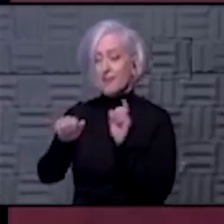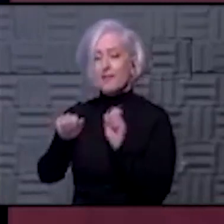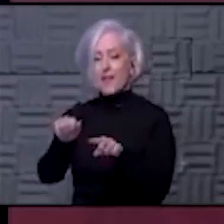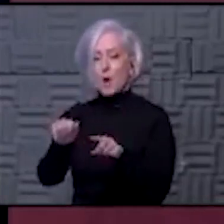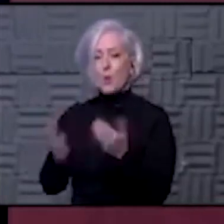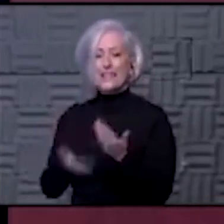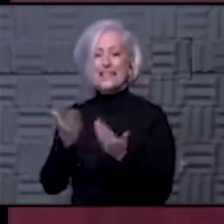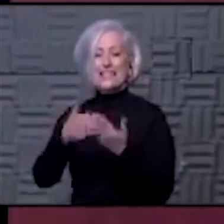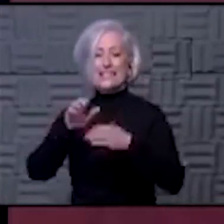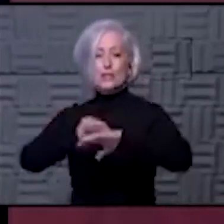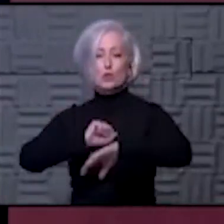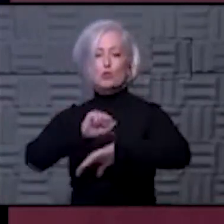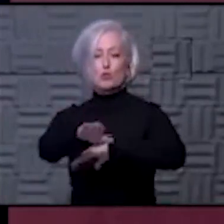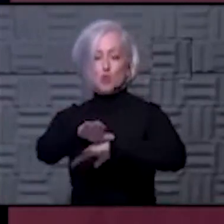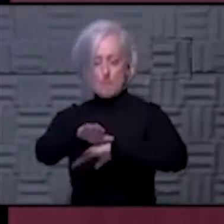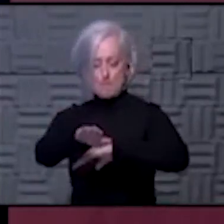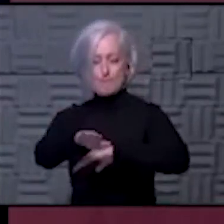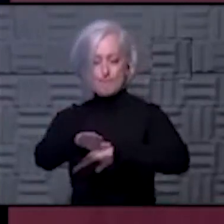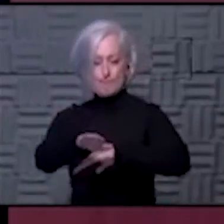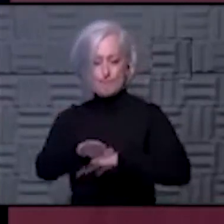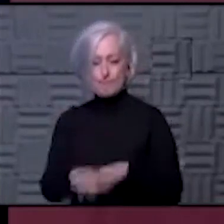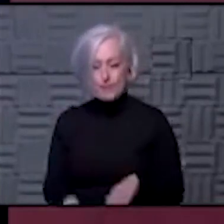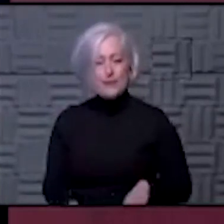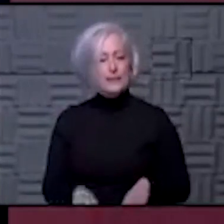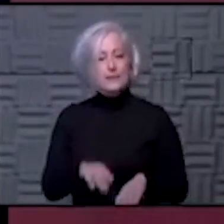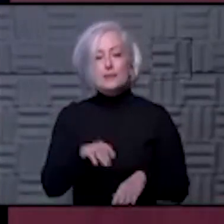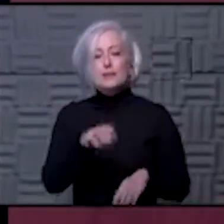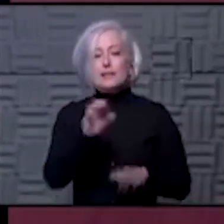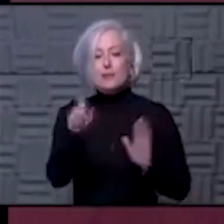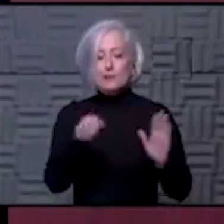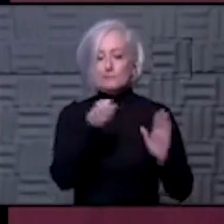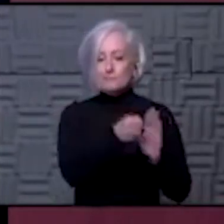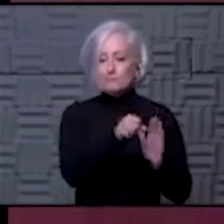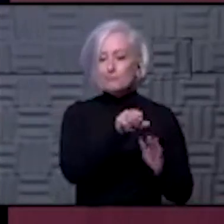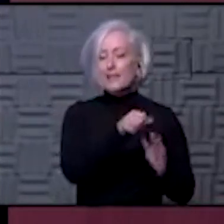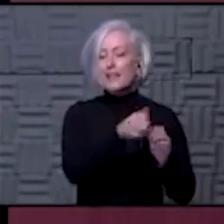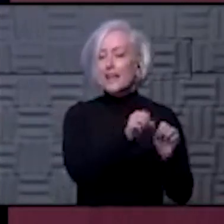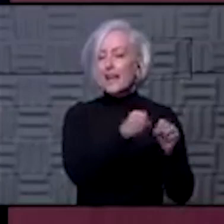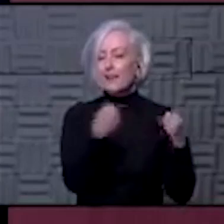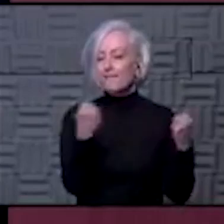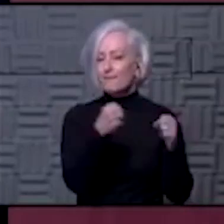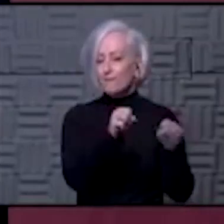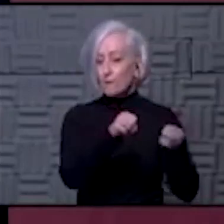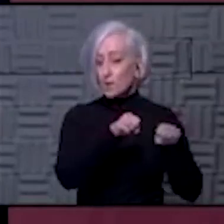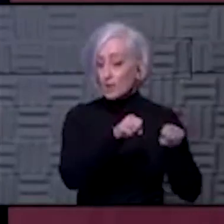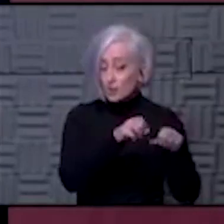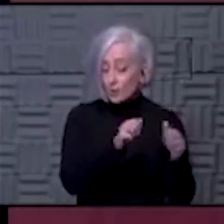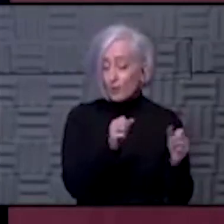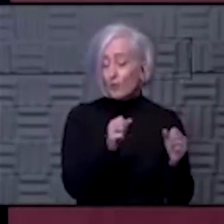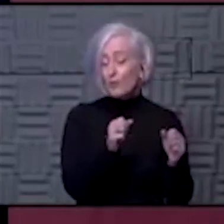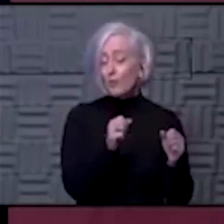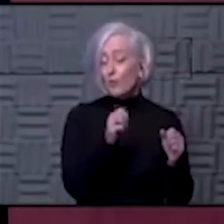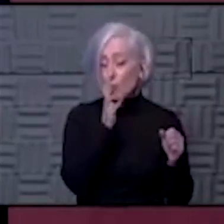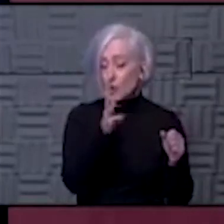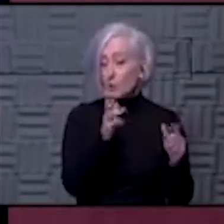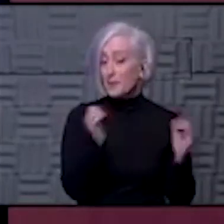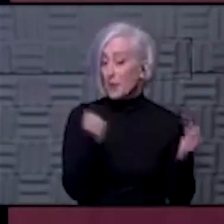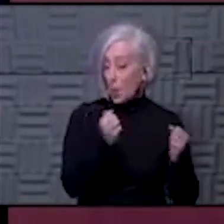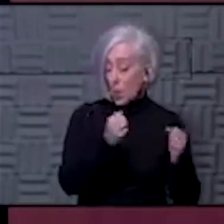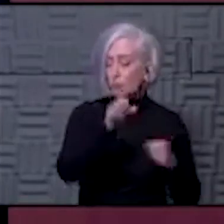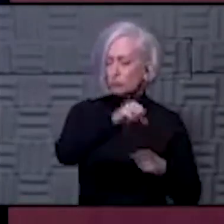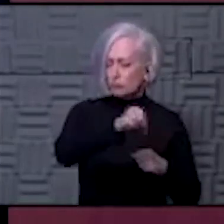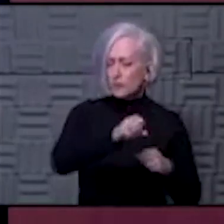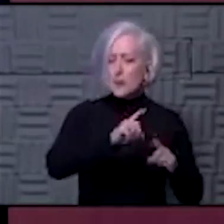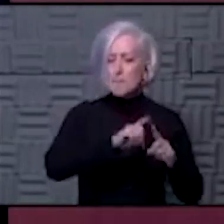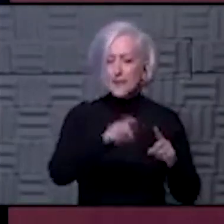to ship. It gets to be stored in a refrigerator, not really cold, and it's very stable in the refrigerator for a long period of time, which will make it especially